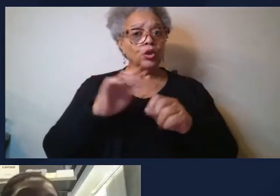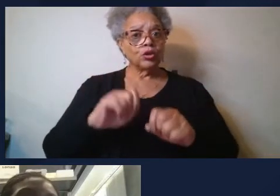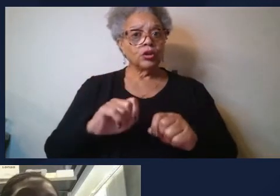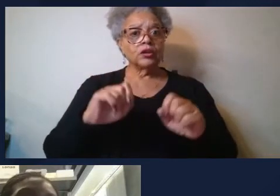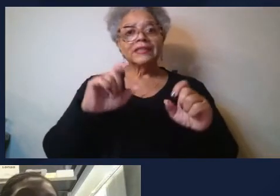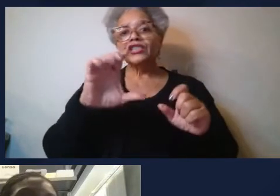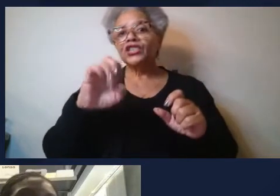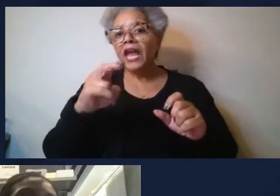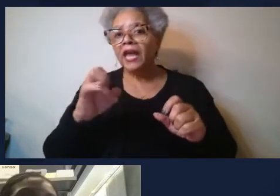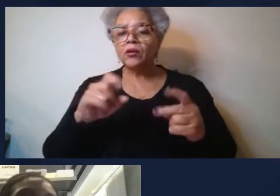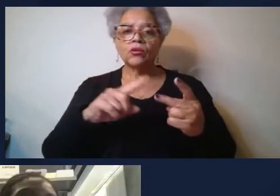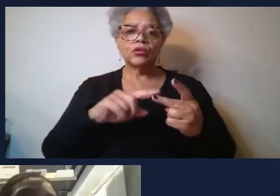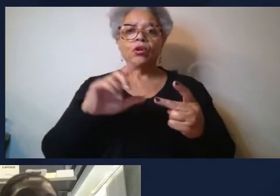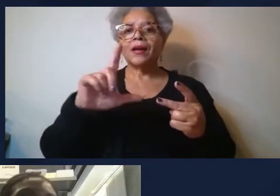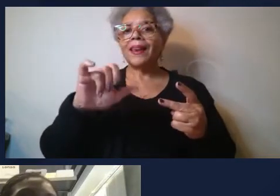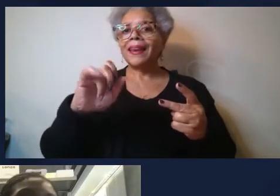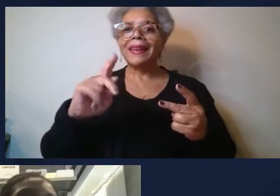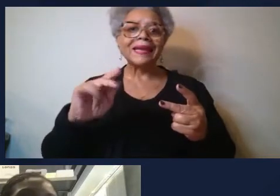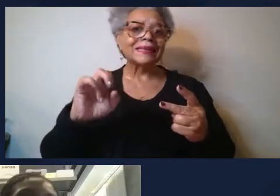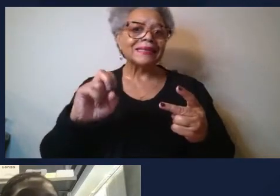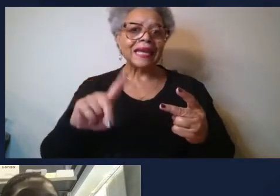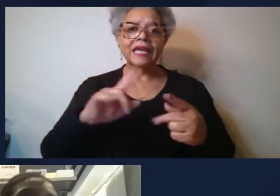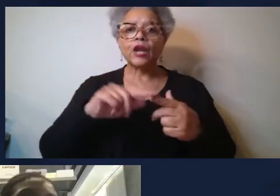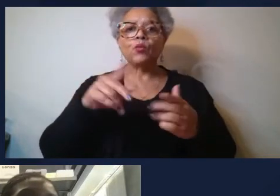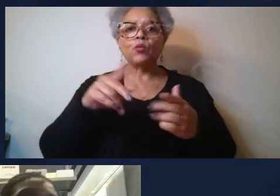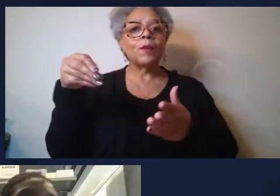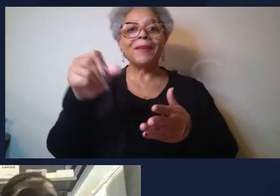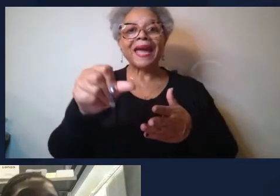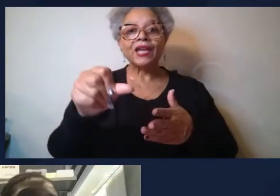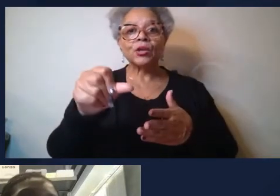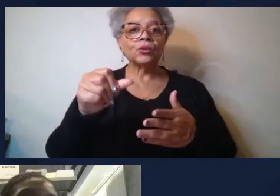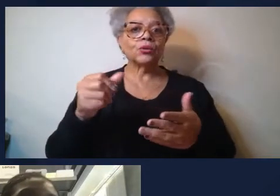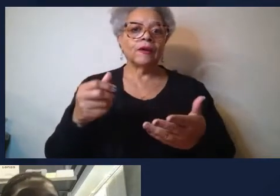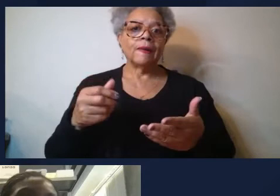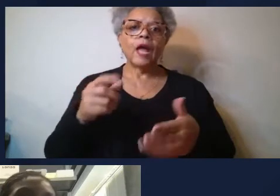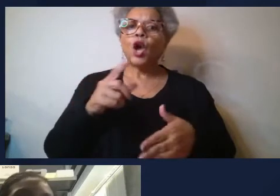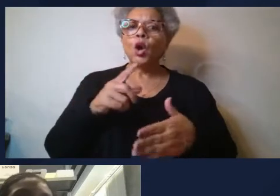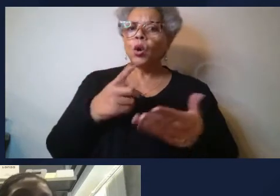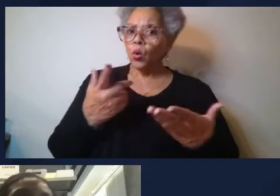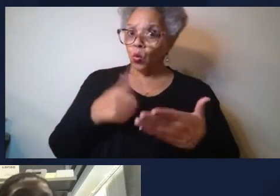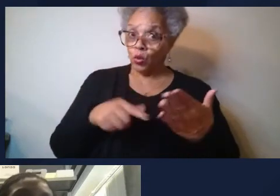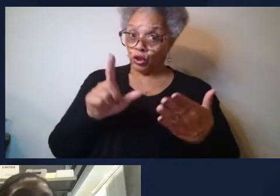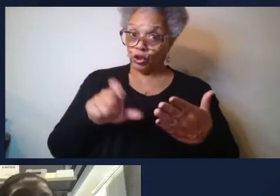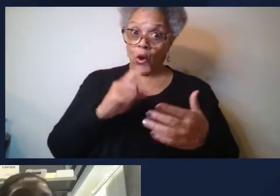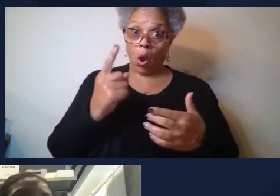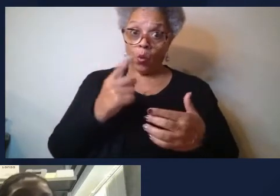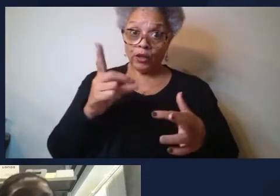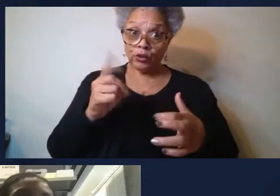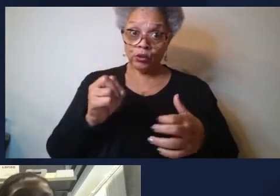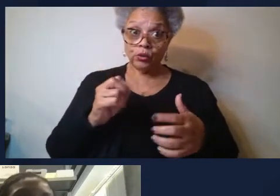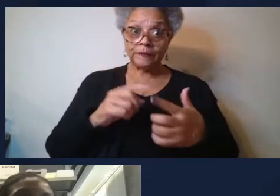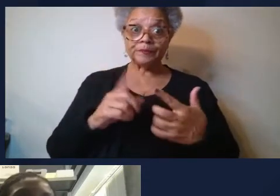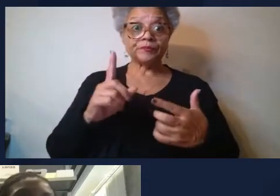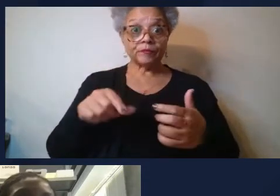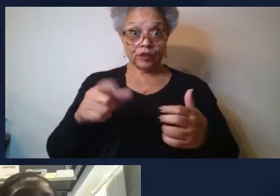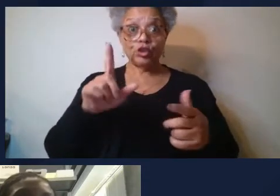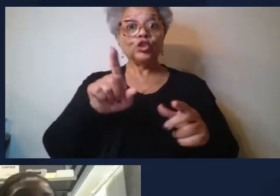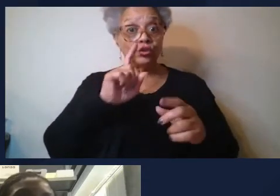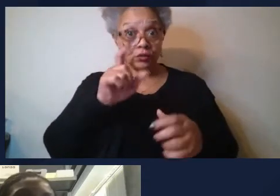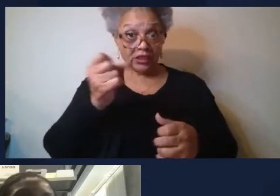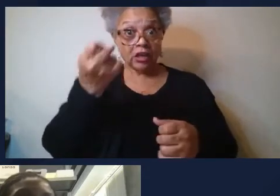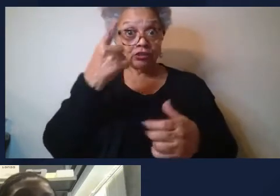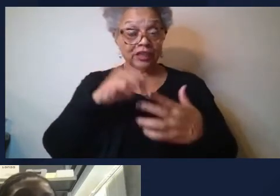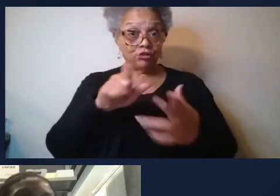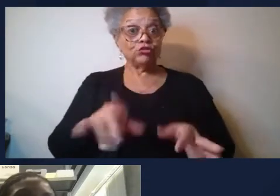your LinkedIn or whatever, and we'll pay you this much, right? What you should always do though is realize that you deserve to be paid.